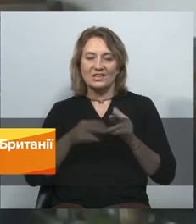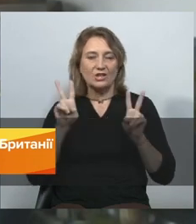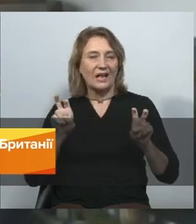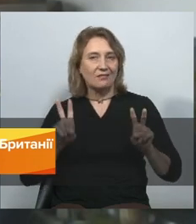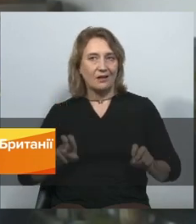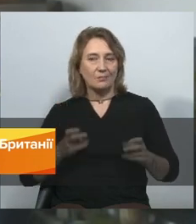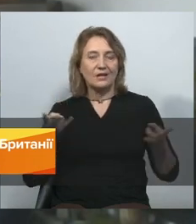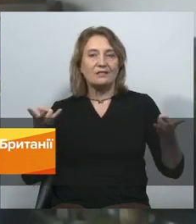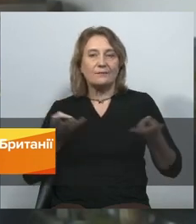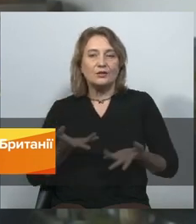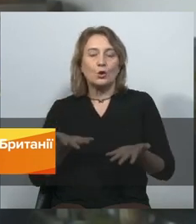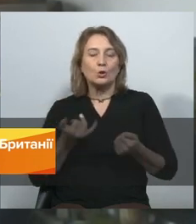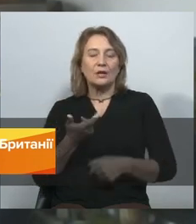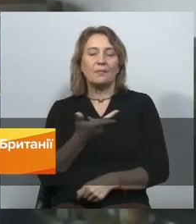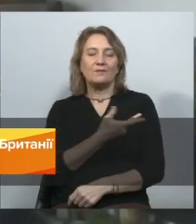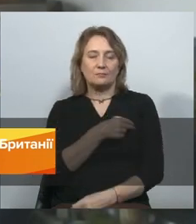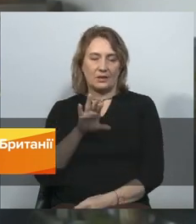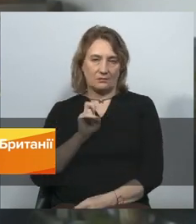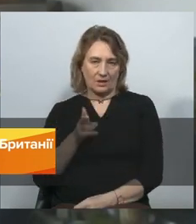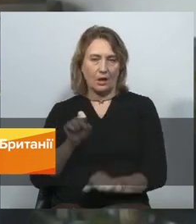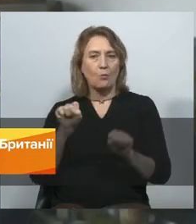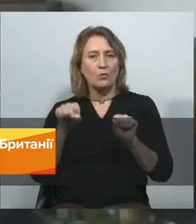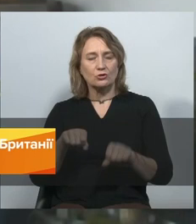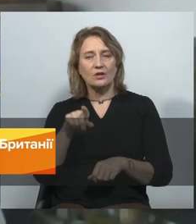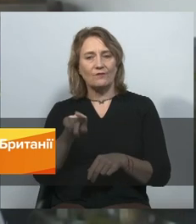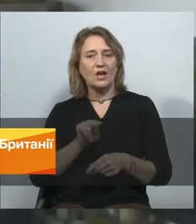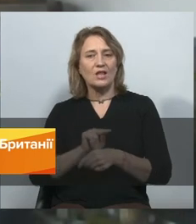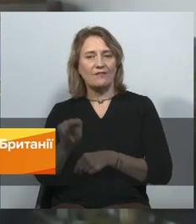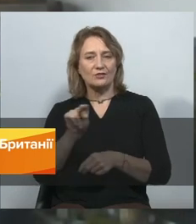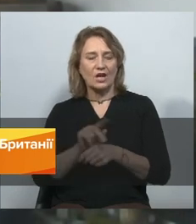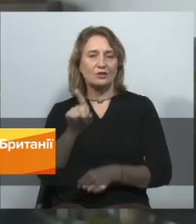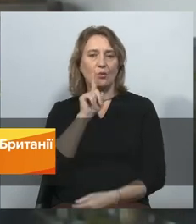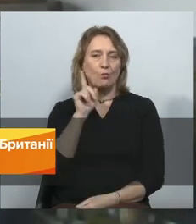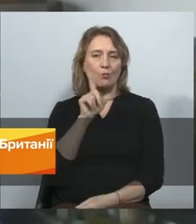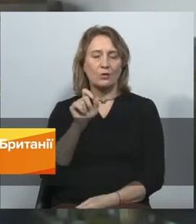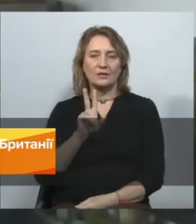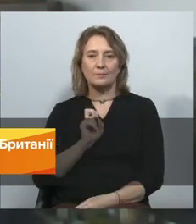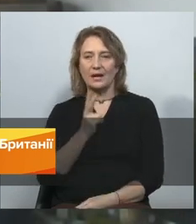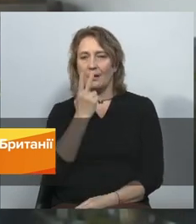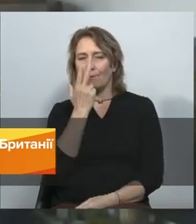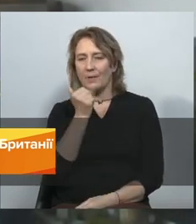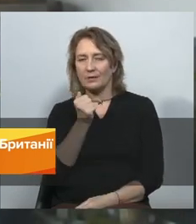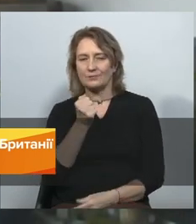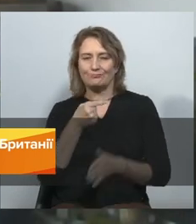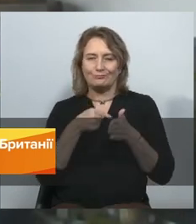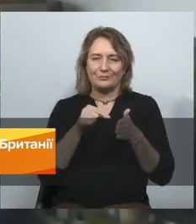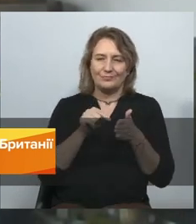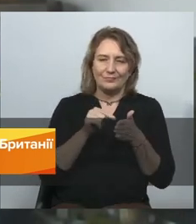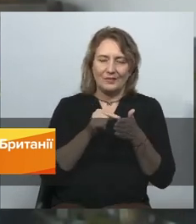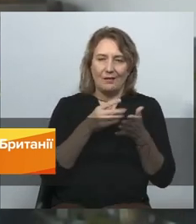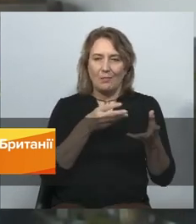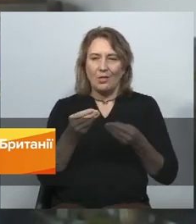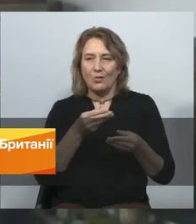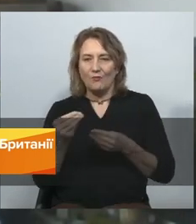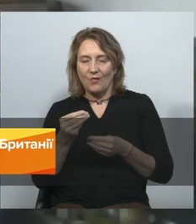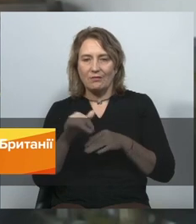whilst, yes, you might be teaching young people these skills, how to manipulate an audience, it's far more likely